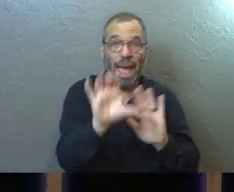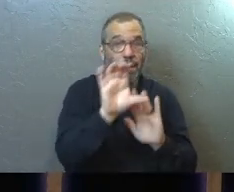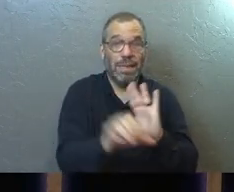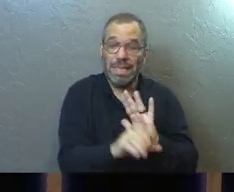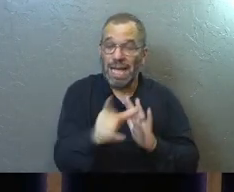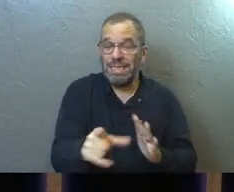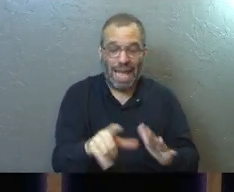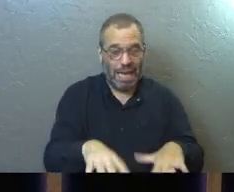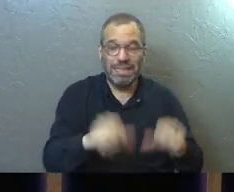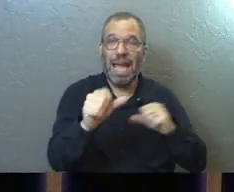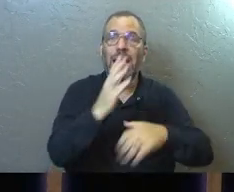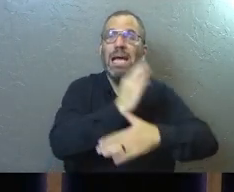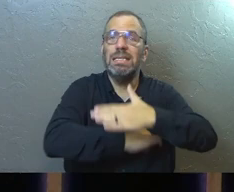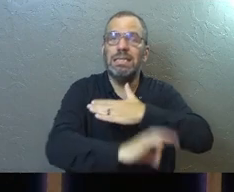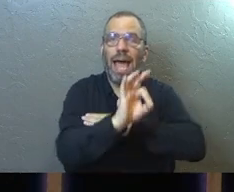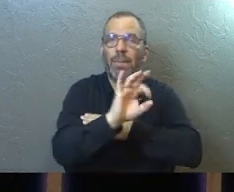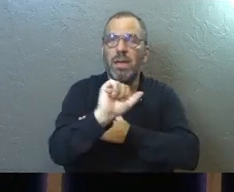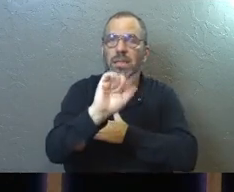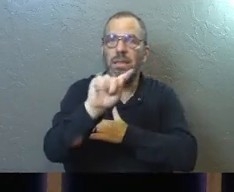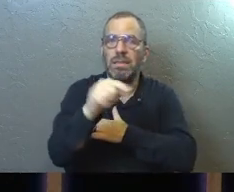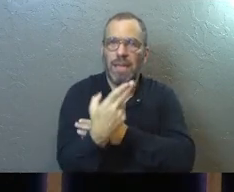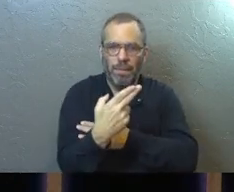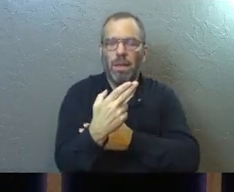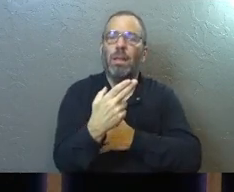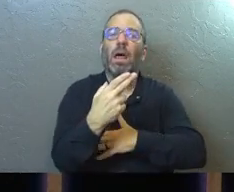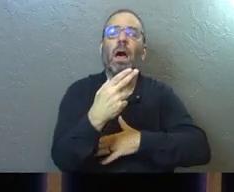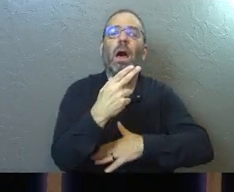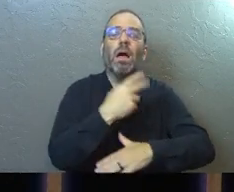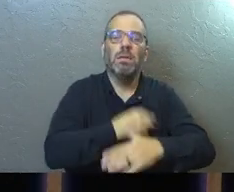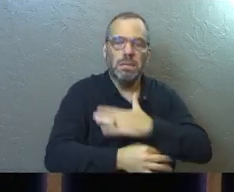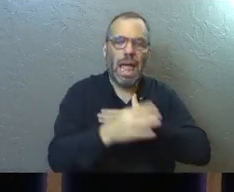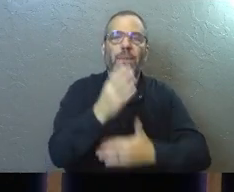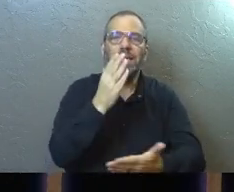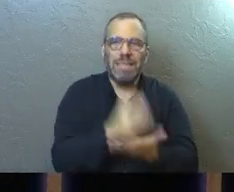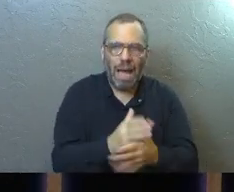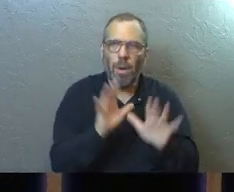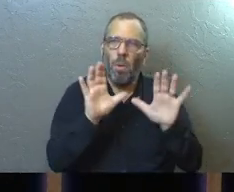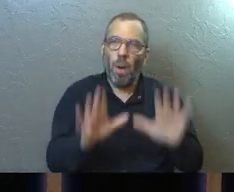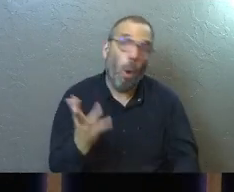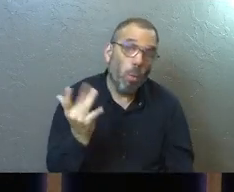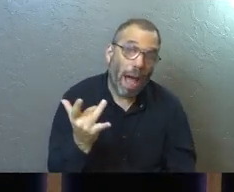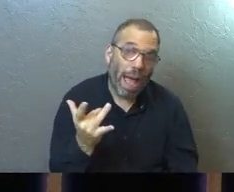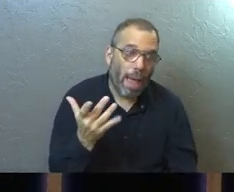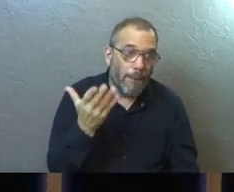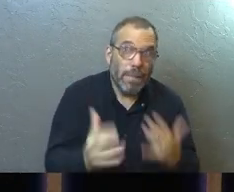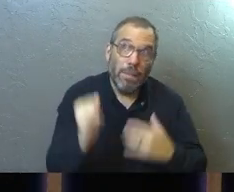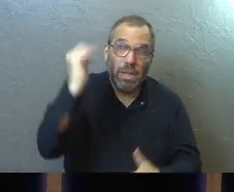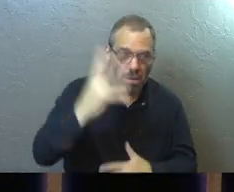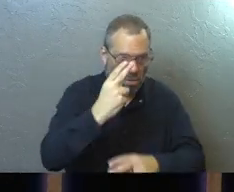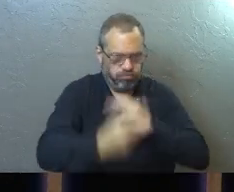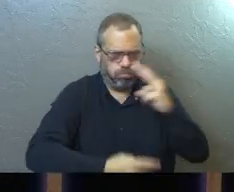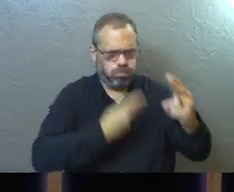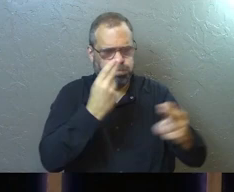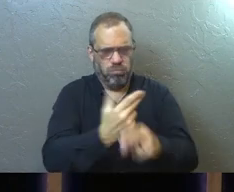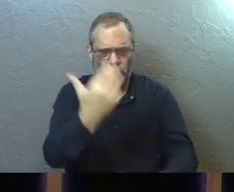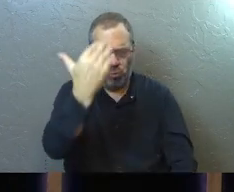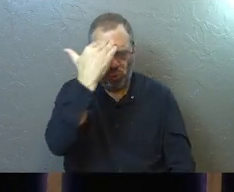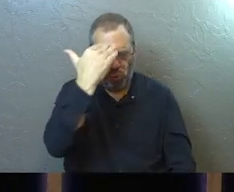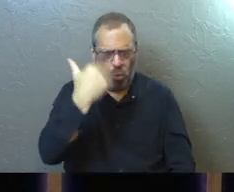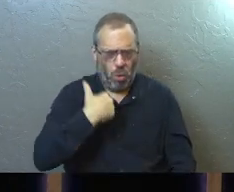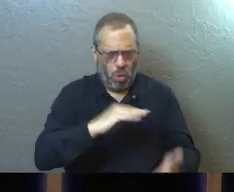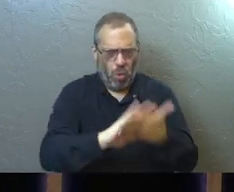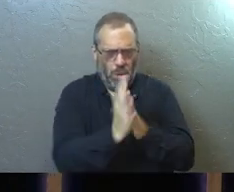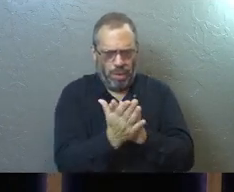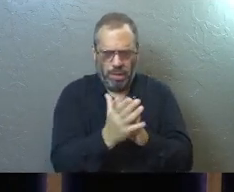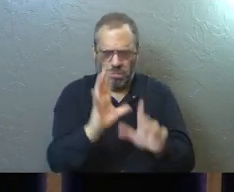I need you to take a Sabbath and to keep it holy. And I need you to stop and I need you to slow down. Why? Because maybe the God of the universe knew that we'd eventually